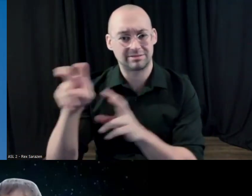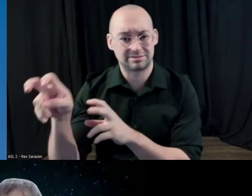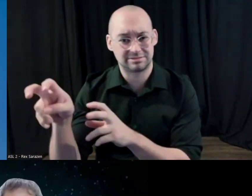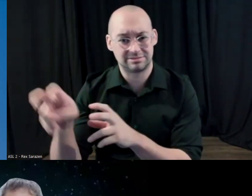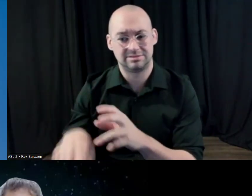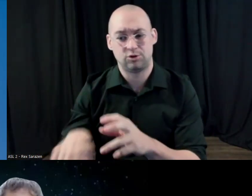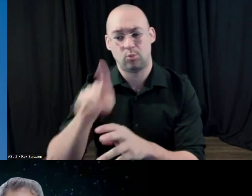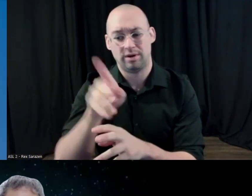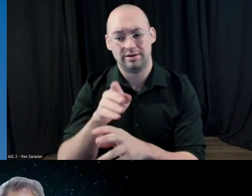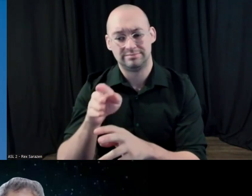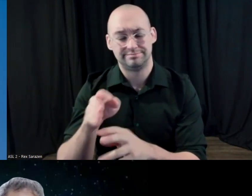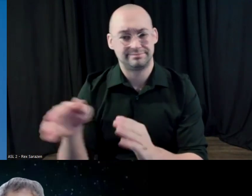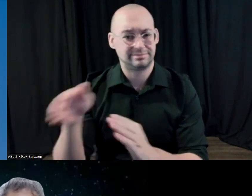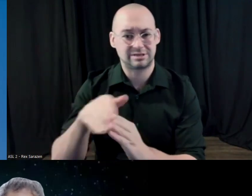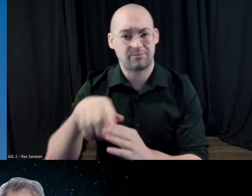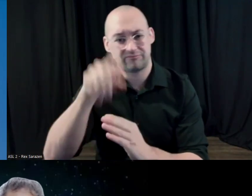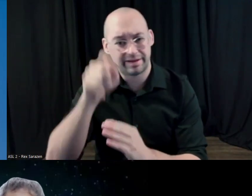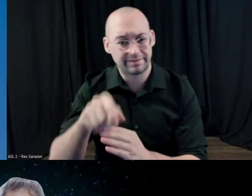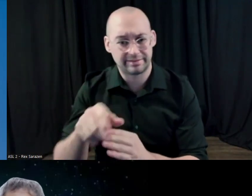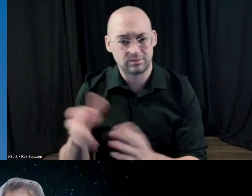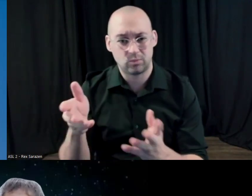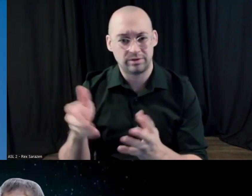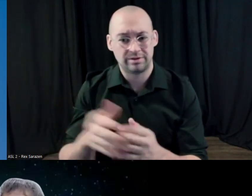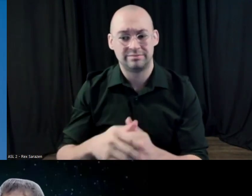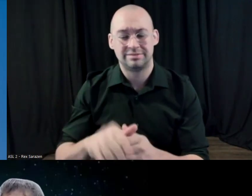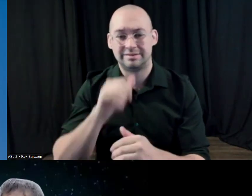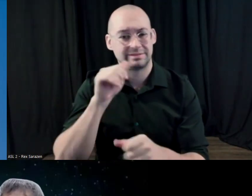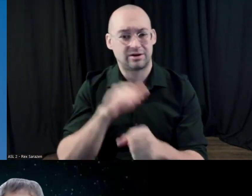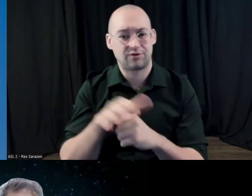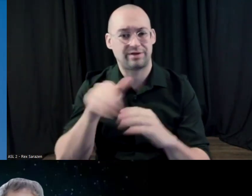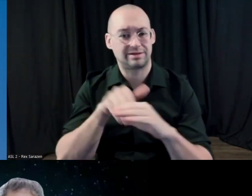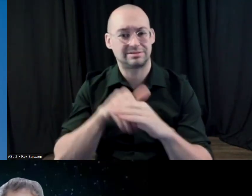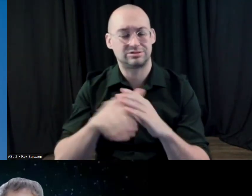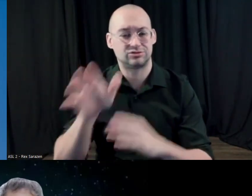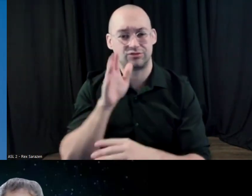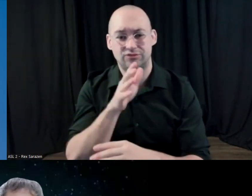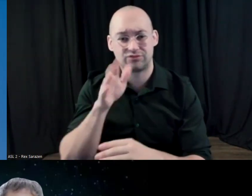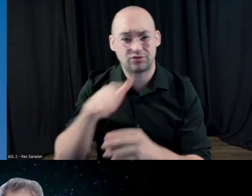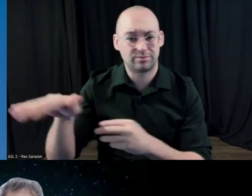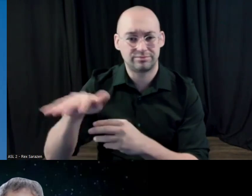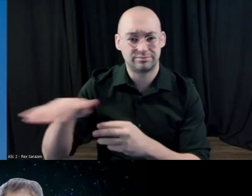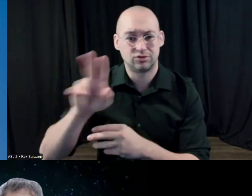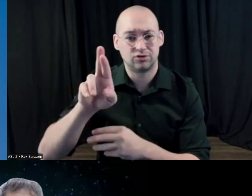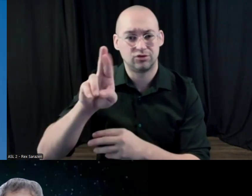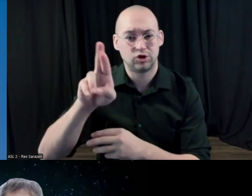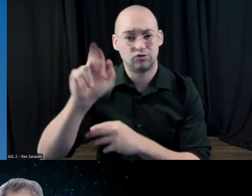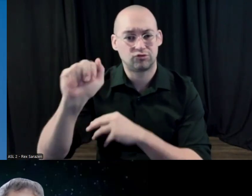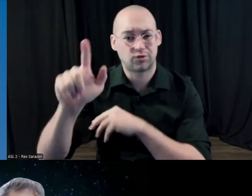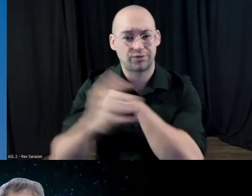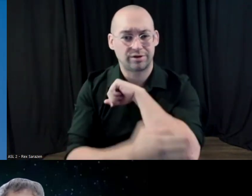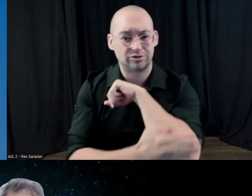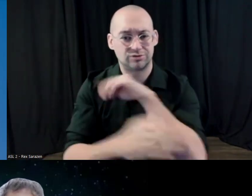top findings, and not the top finding in there, was the lack of access in rural communities. And this is just going to get